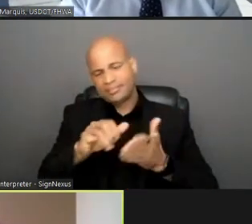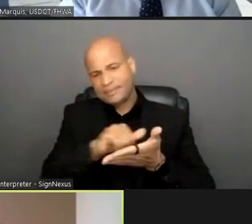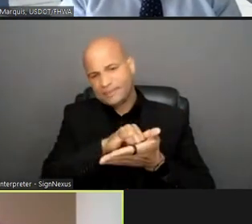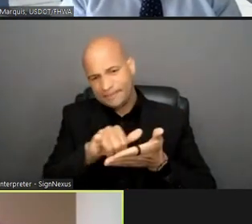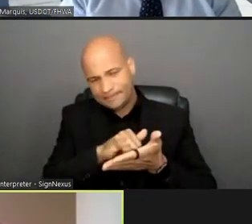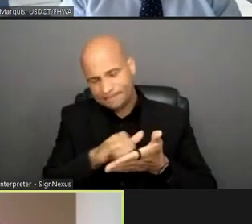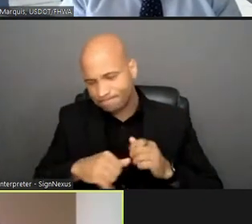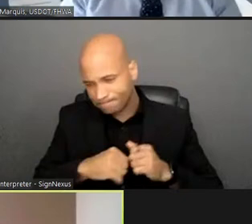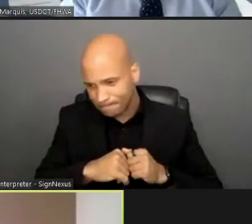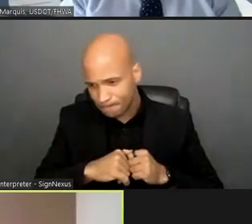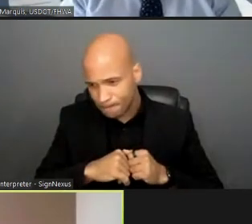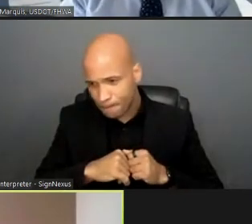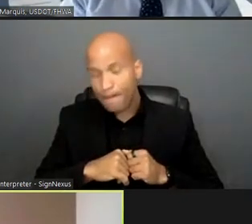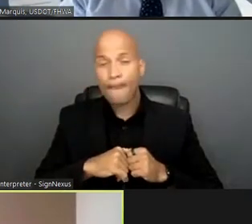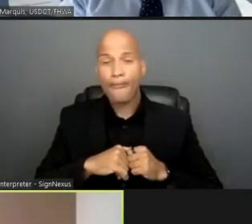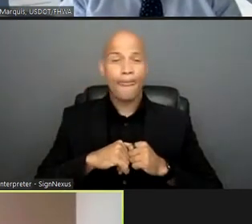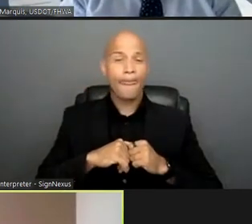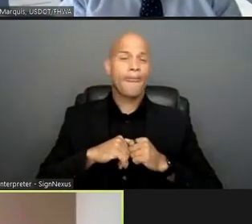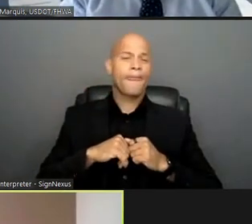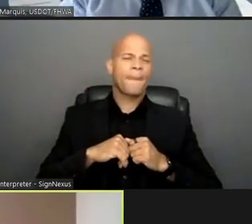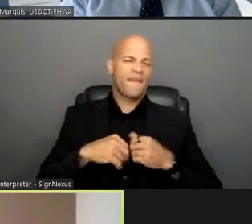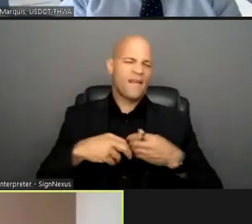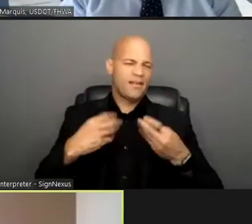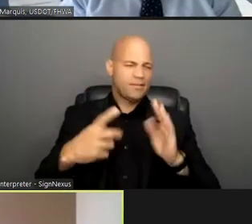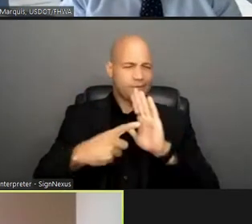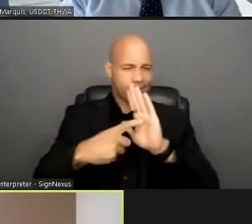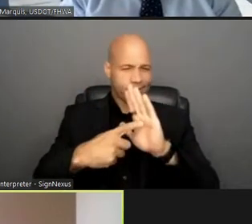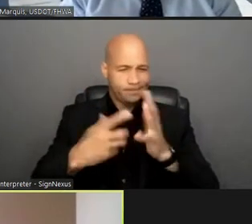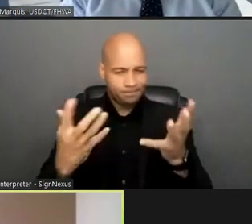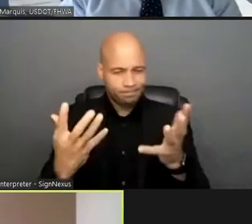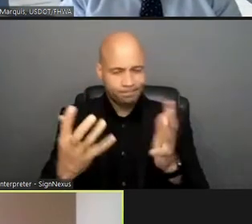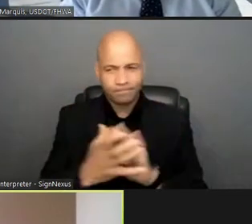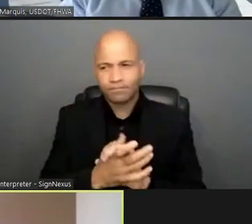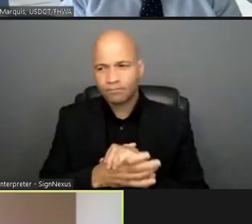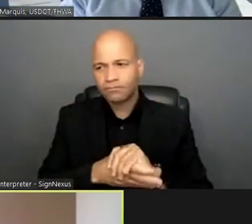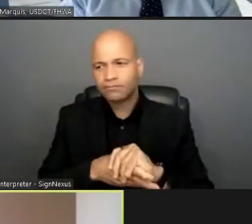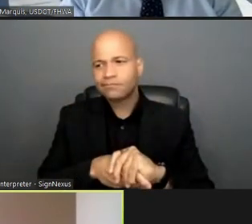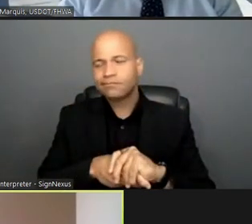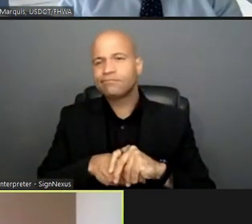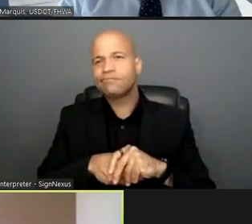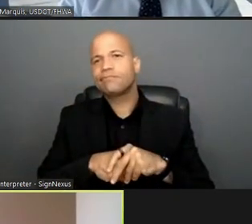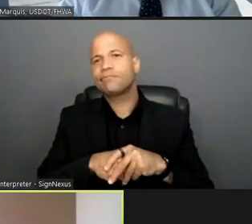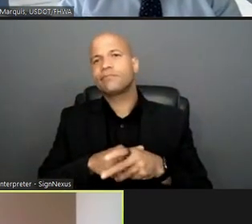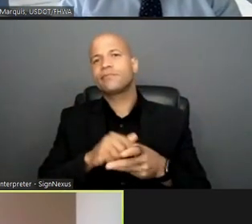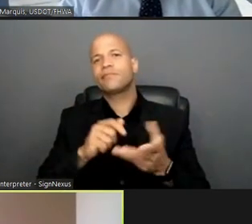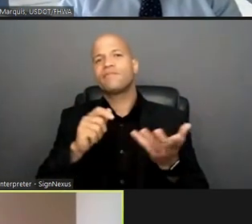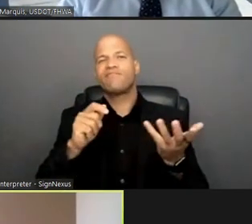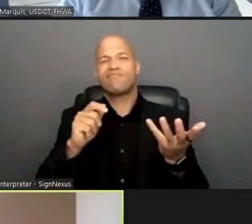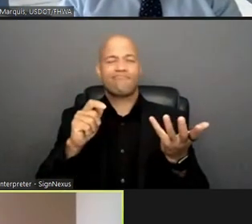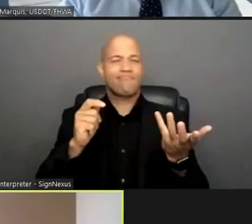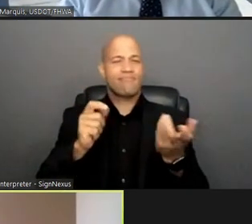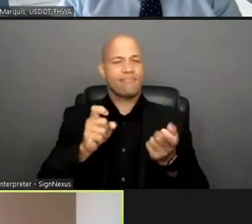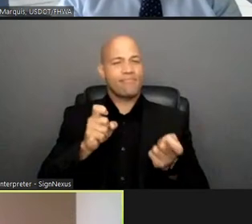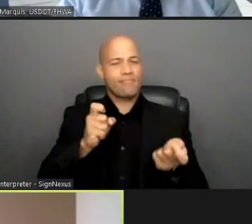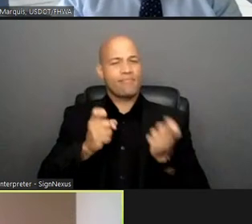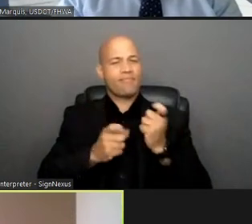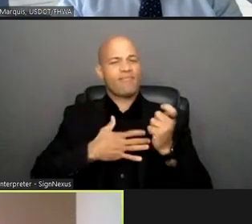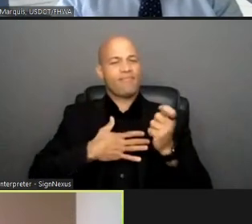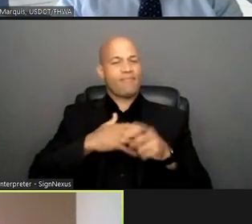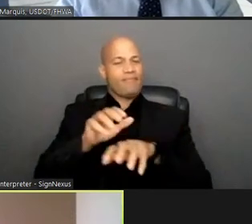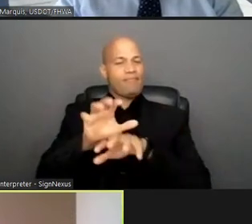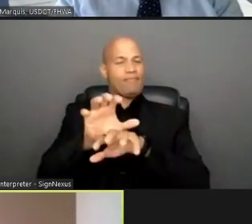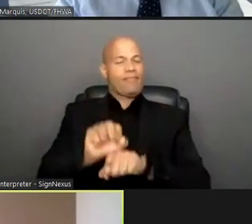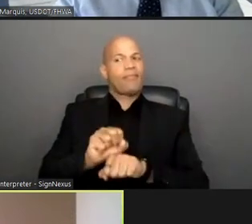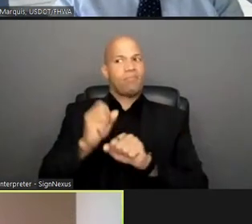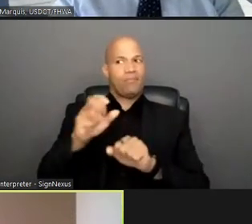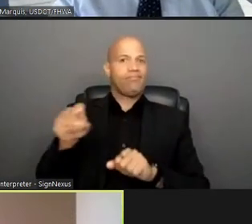um uh the example that I give in terms of um uh changing my habits and people that need to change their